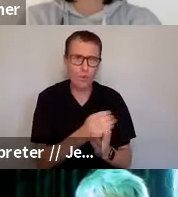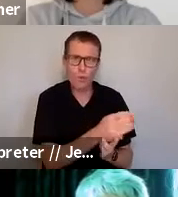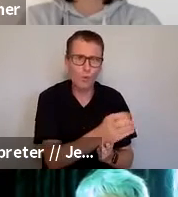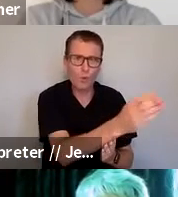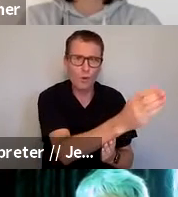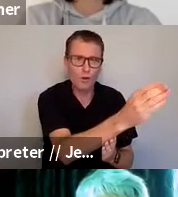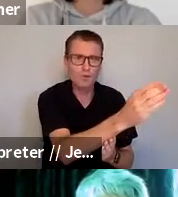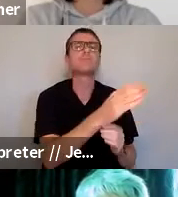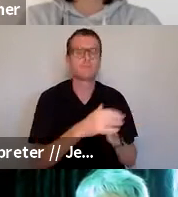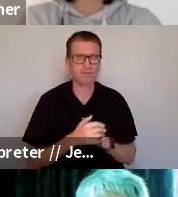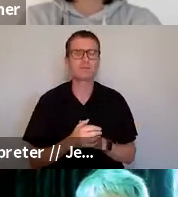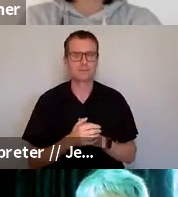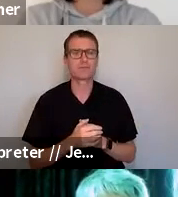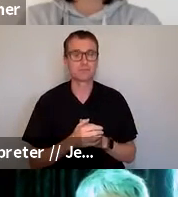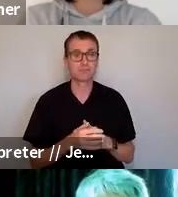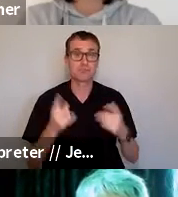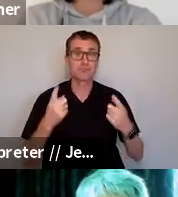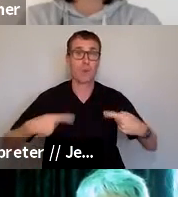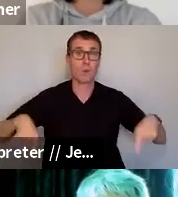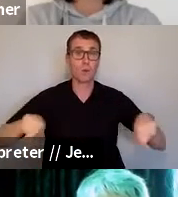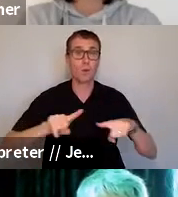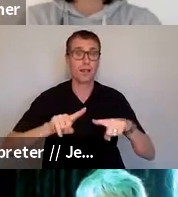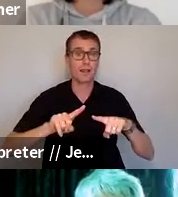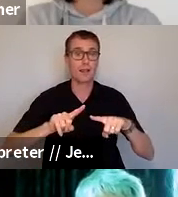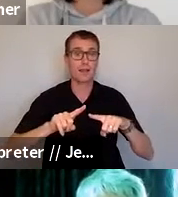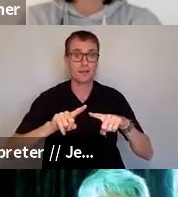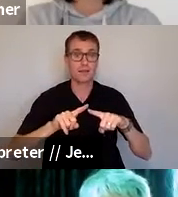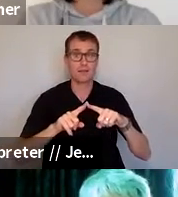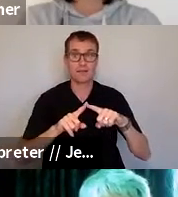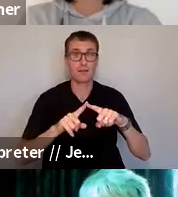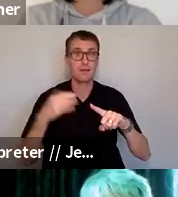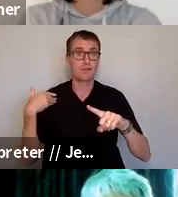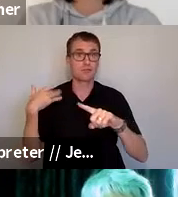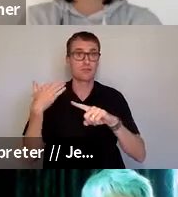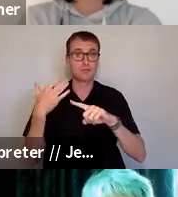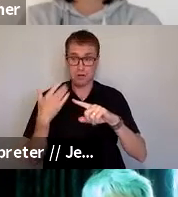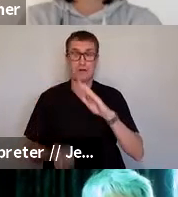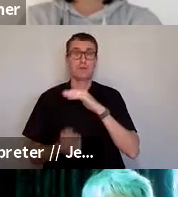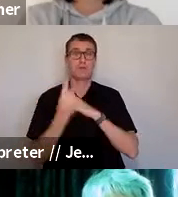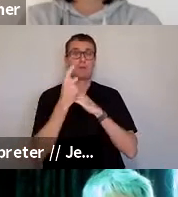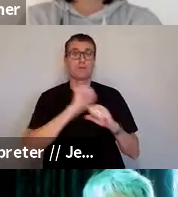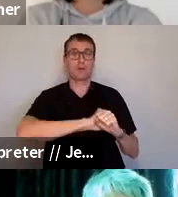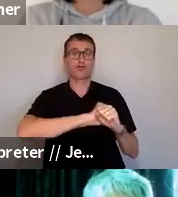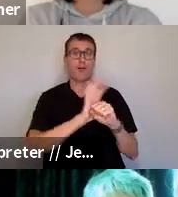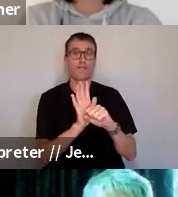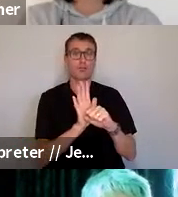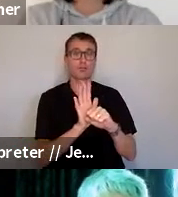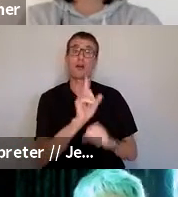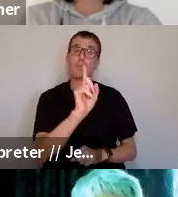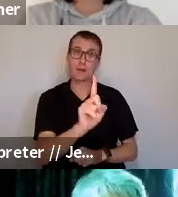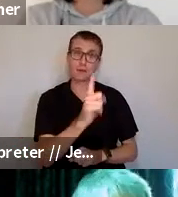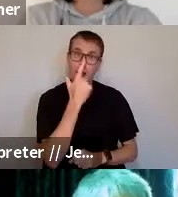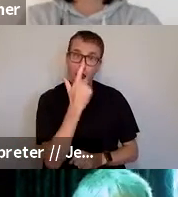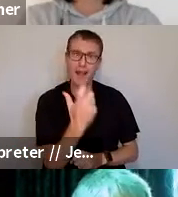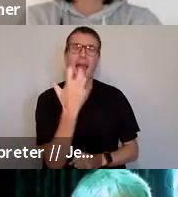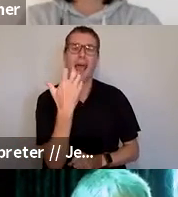place. So gosh, we had COVID-19 in a period where there was this technology to take advantage of.